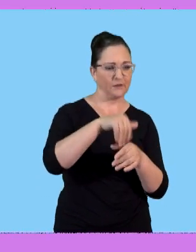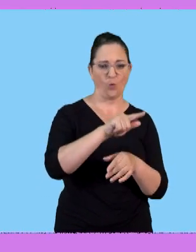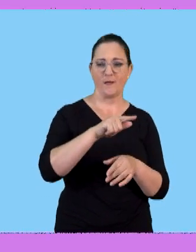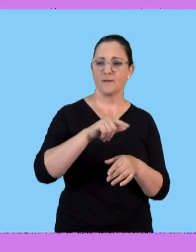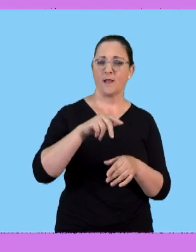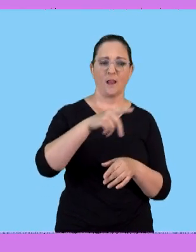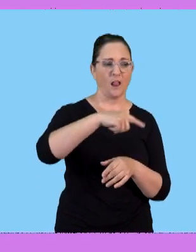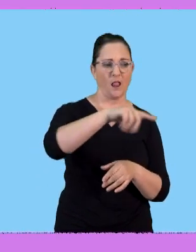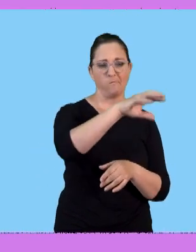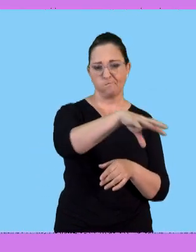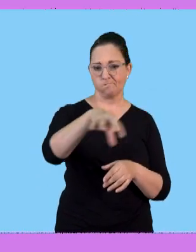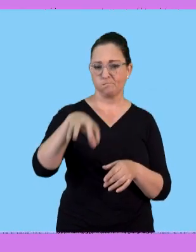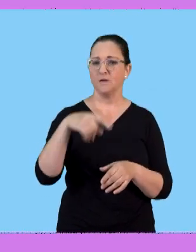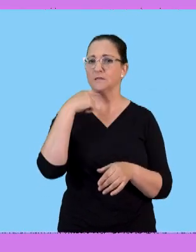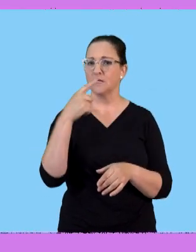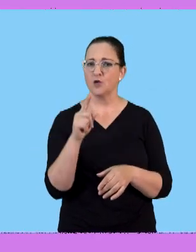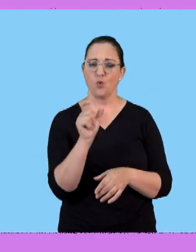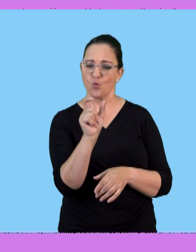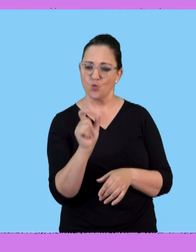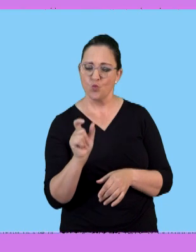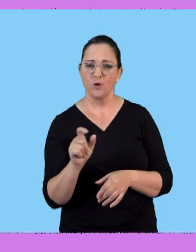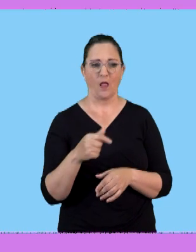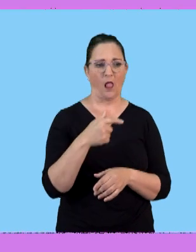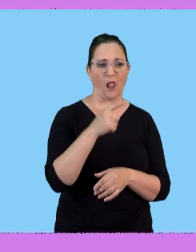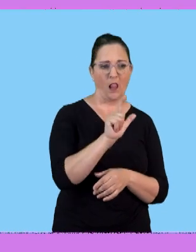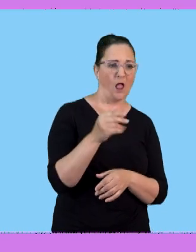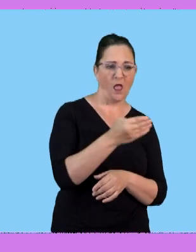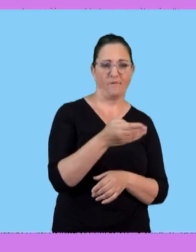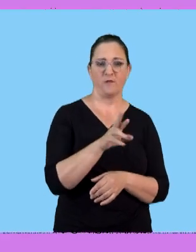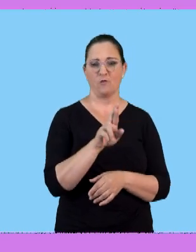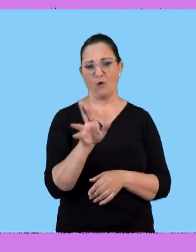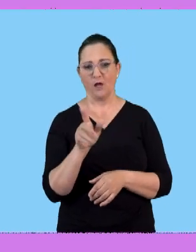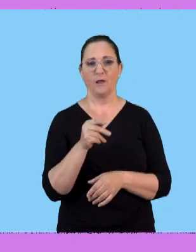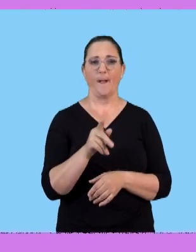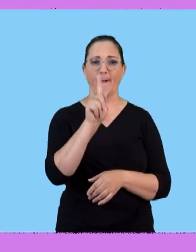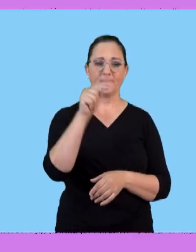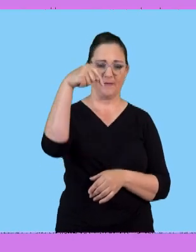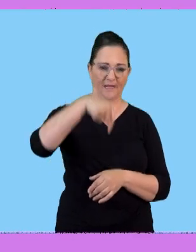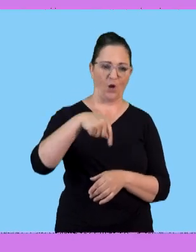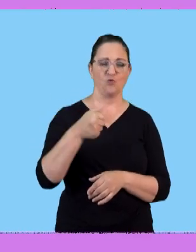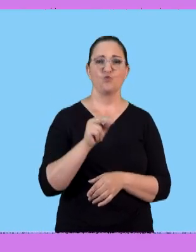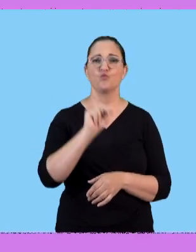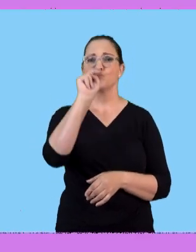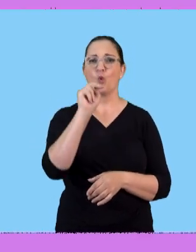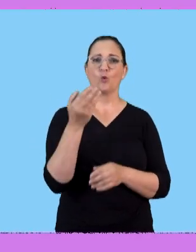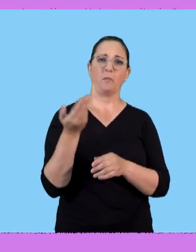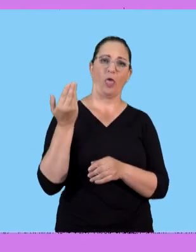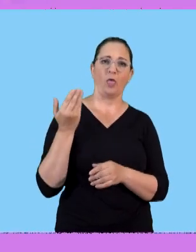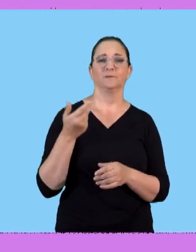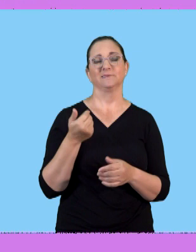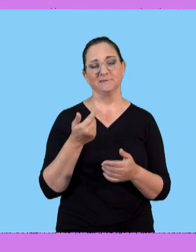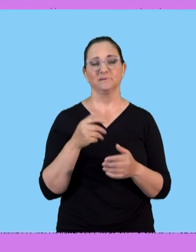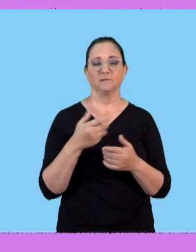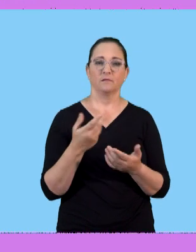right? Here we make use of keywords such as left, right, up, down, north, behind, etc.